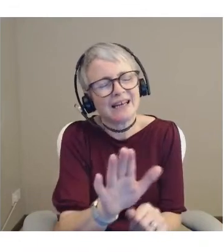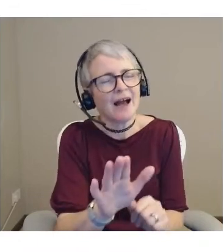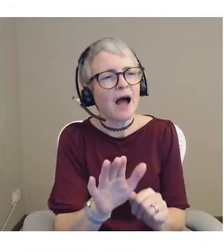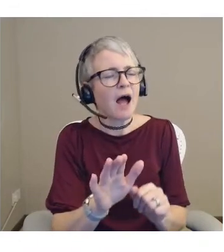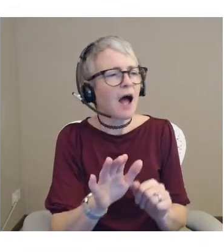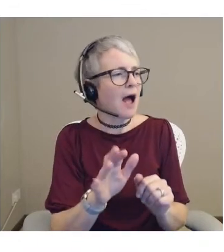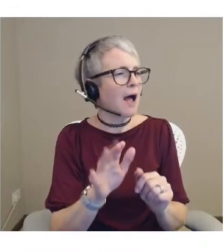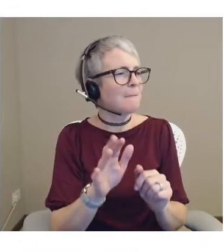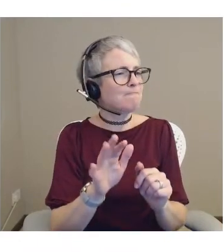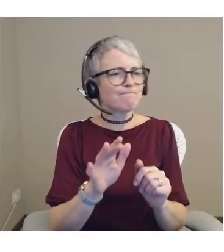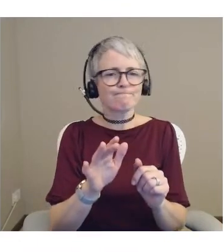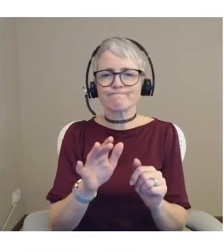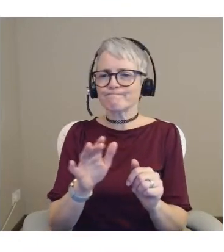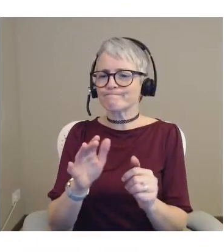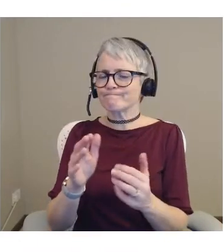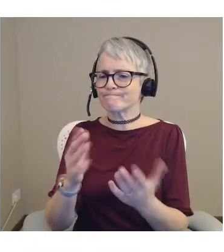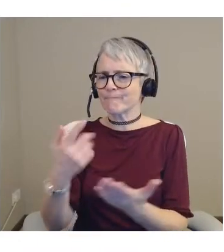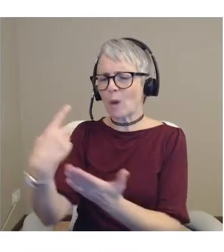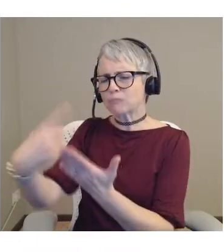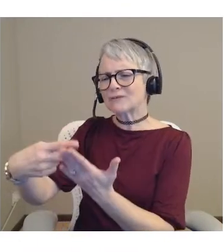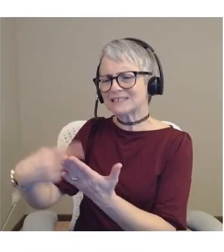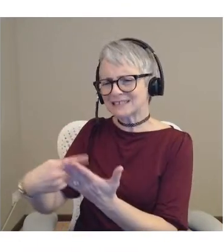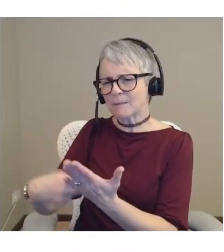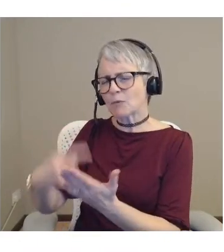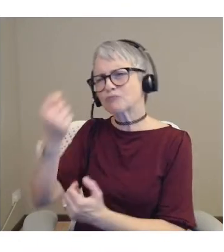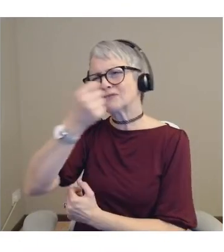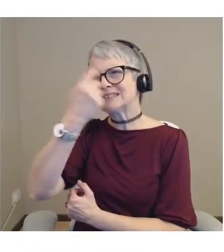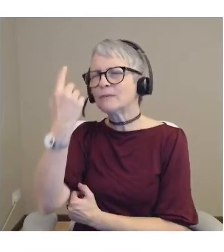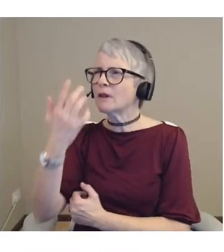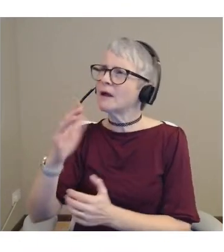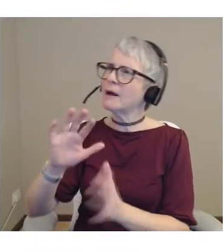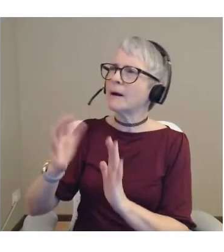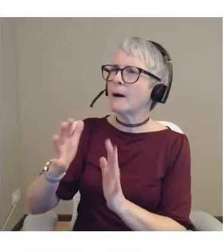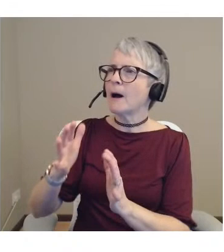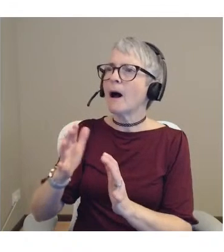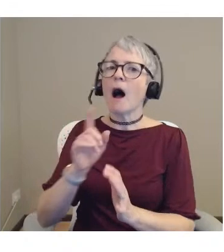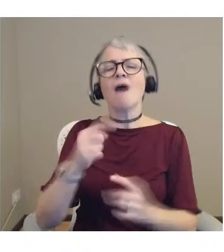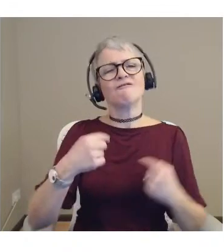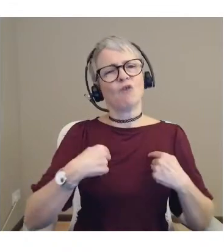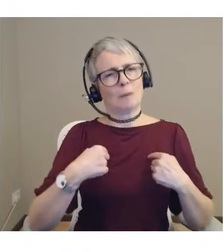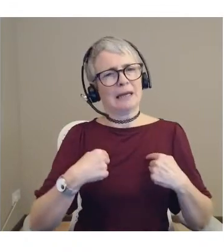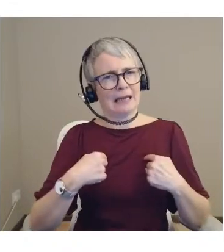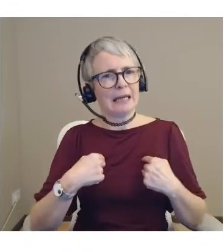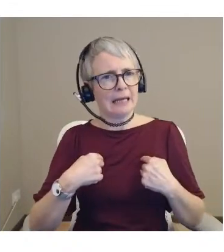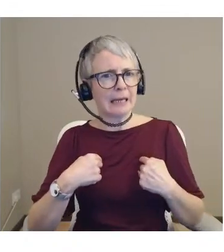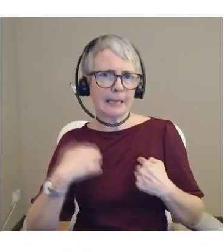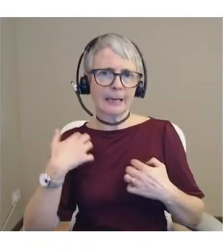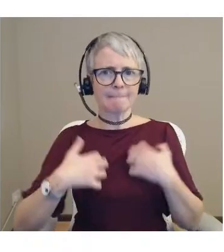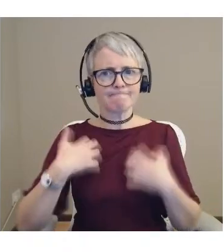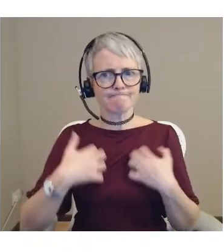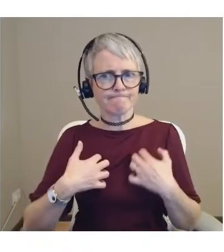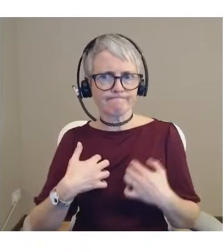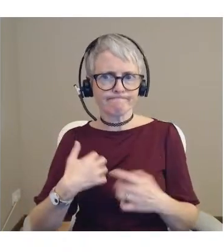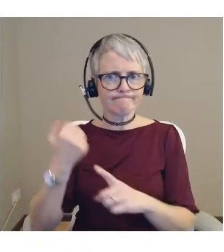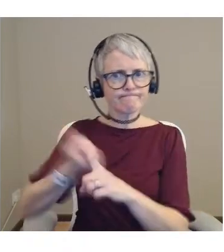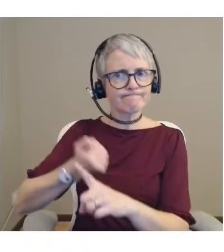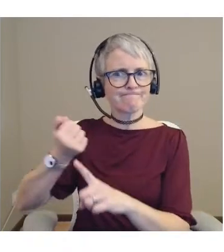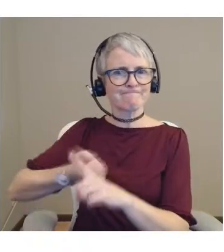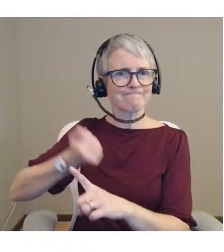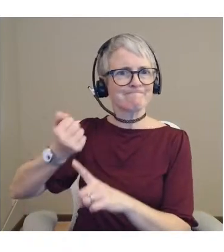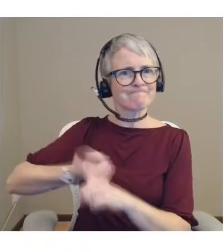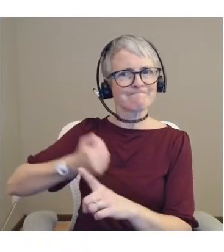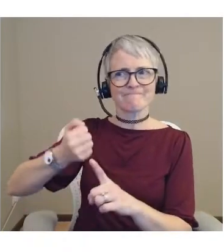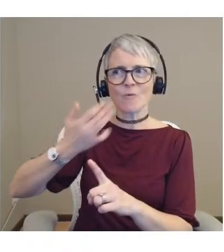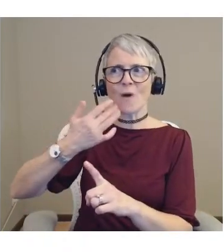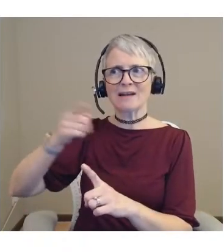of principle that I think is going to be, I'm certainly going to be keen to sort of keep repeating in policymaking context. So I think